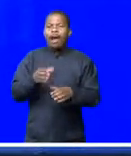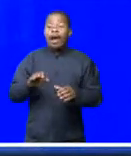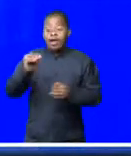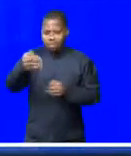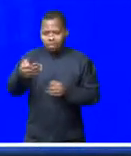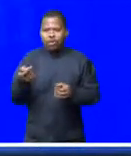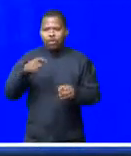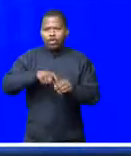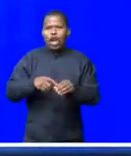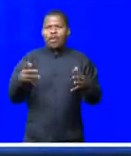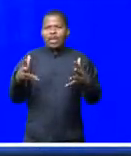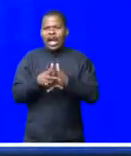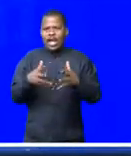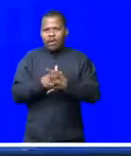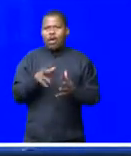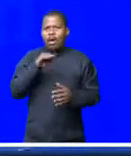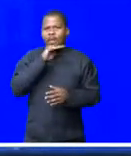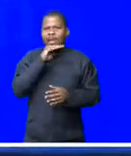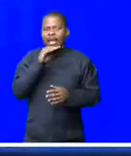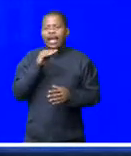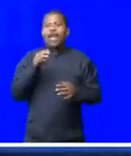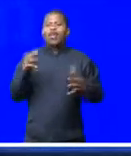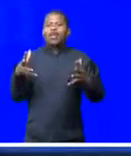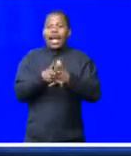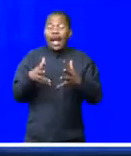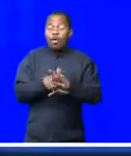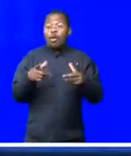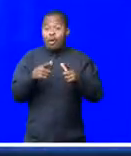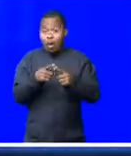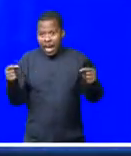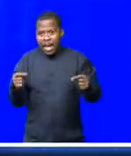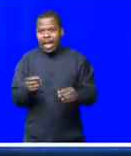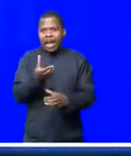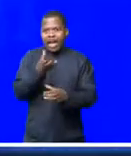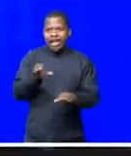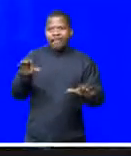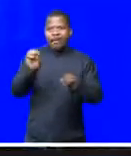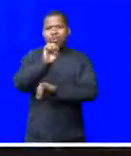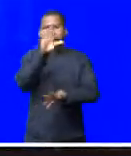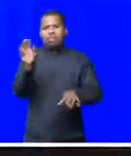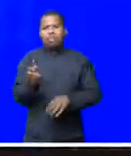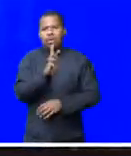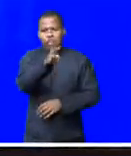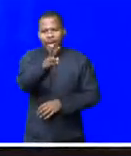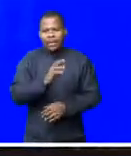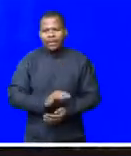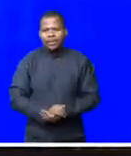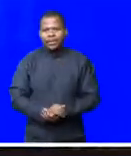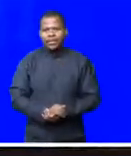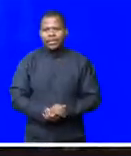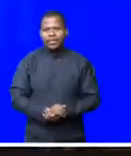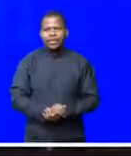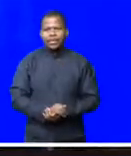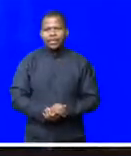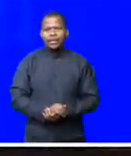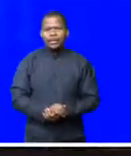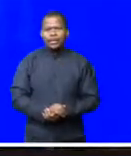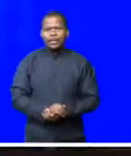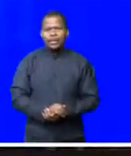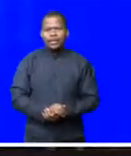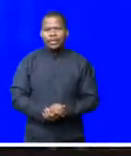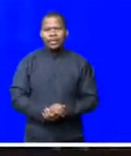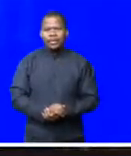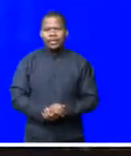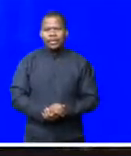mhlangano litawumenyetelwa uma uphela lo mhlangano lapha eKigali. Etindzabeni kubika Pholile